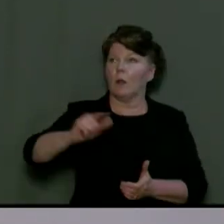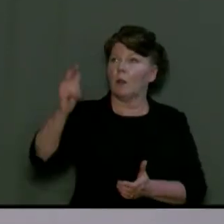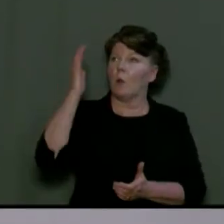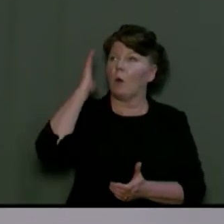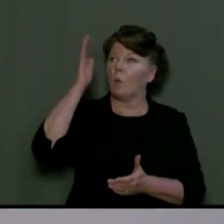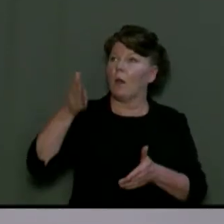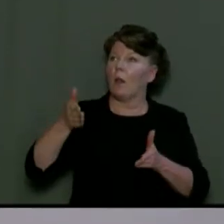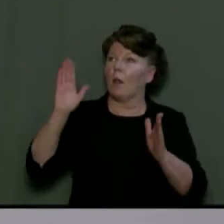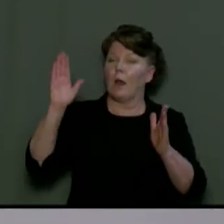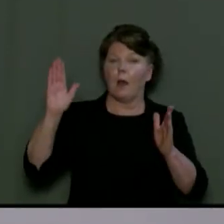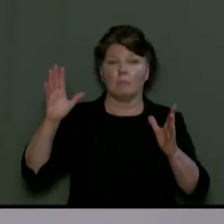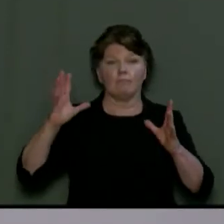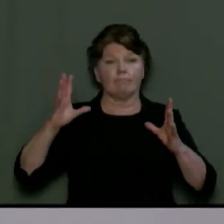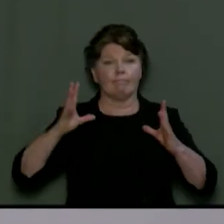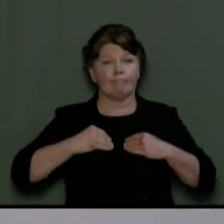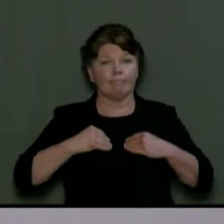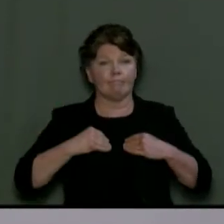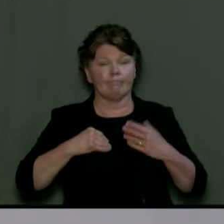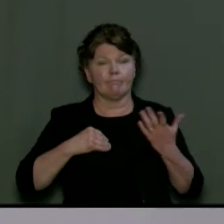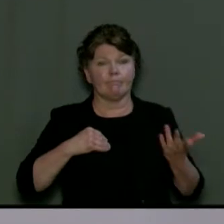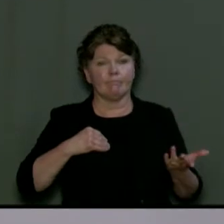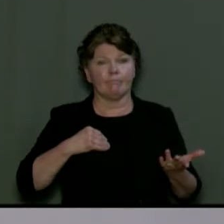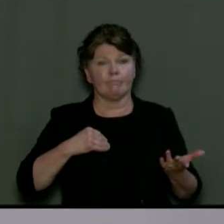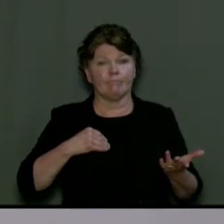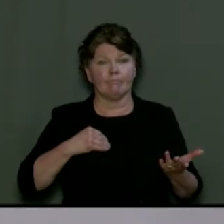that slide.